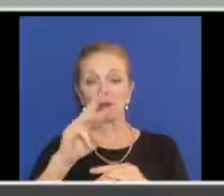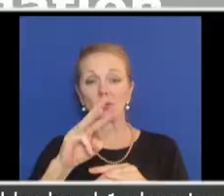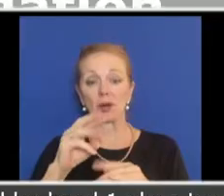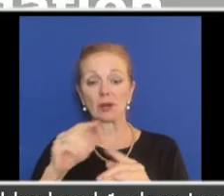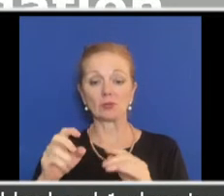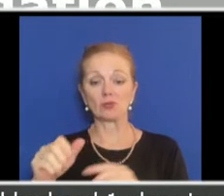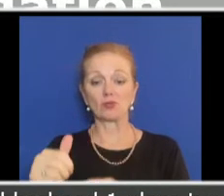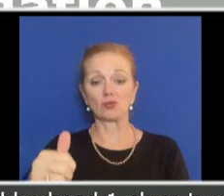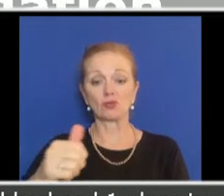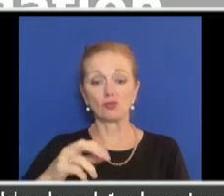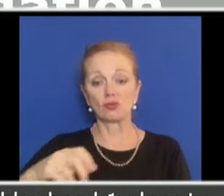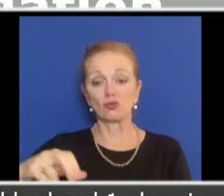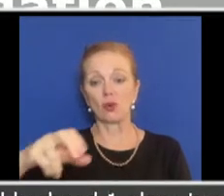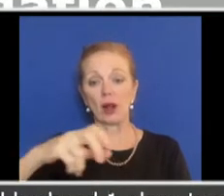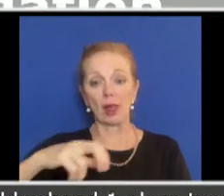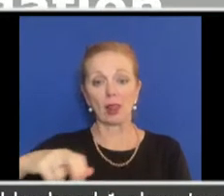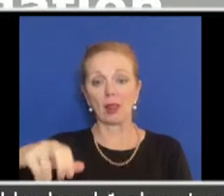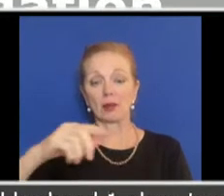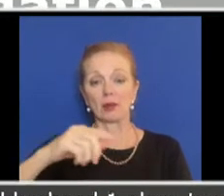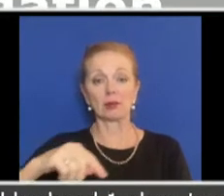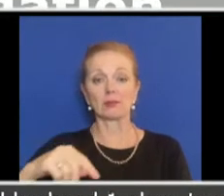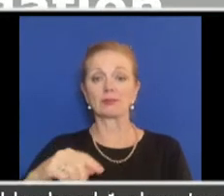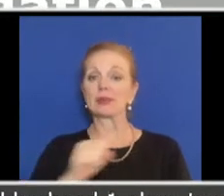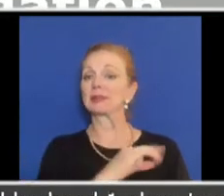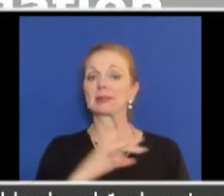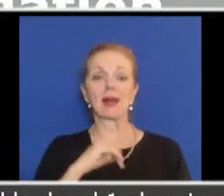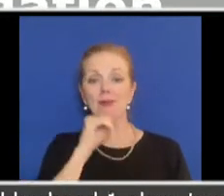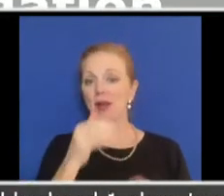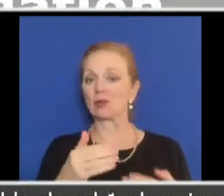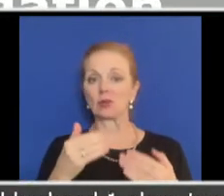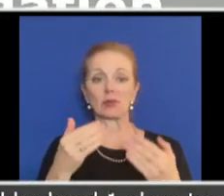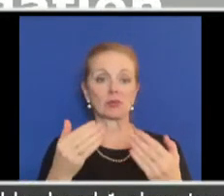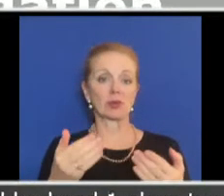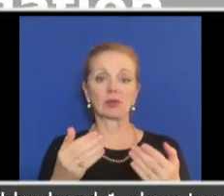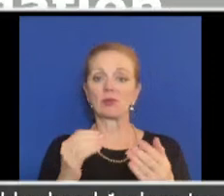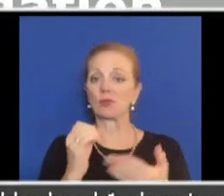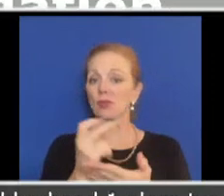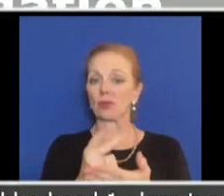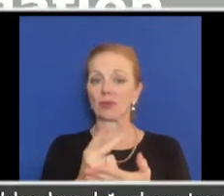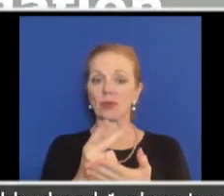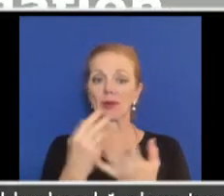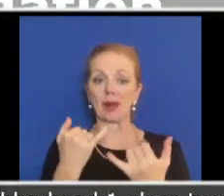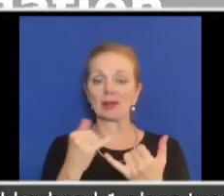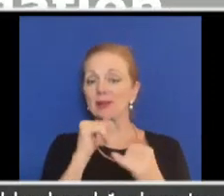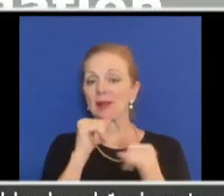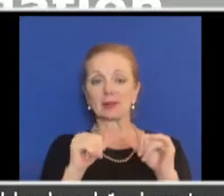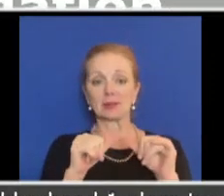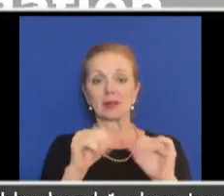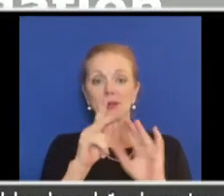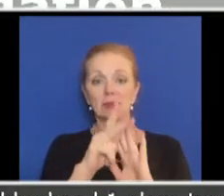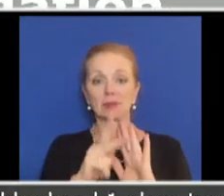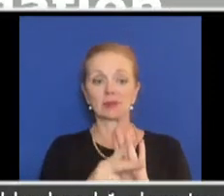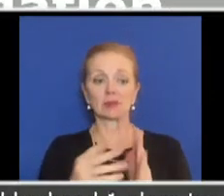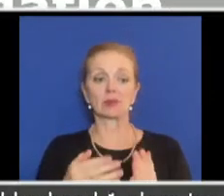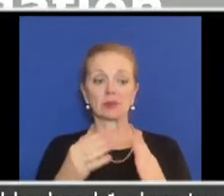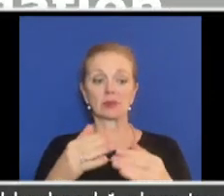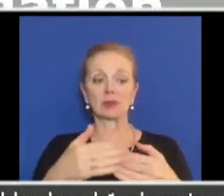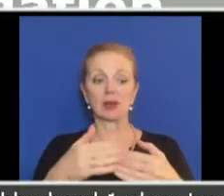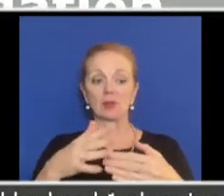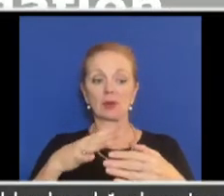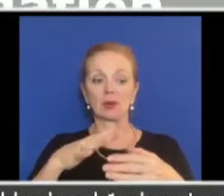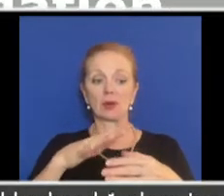as mentioned earlier staff does not recommend approve of this petition in its current form it is inconsistent with the policy recommendation for neighborhood one